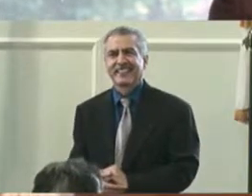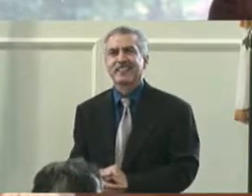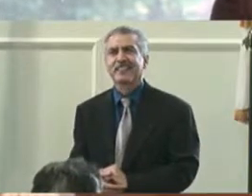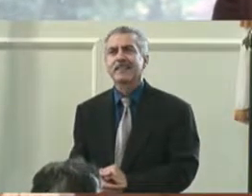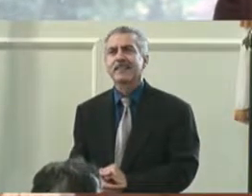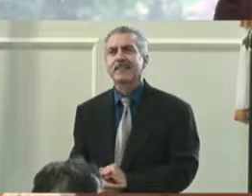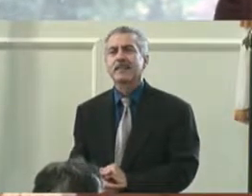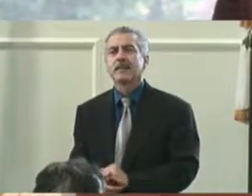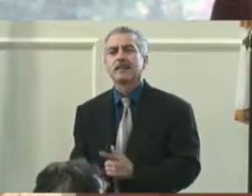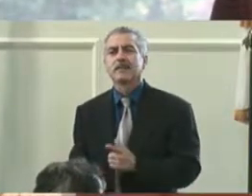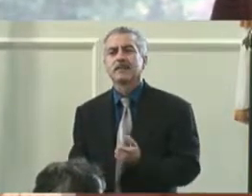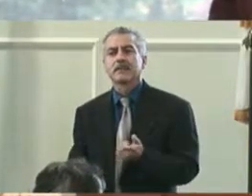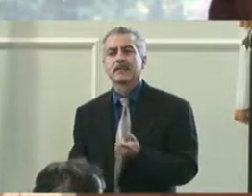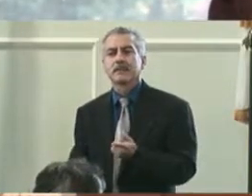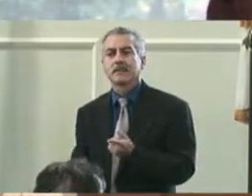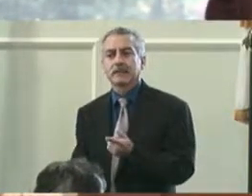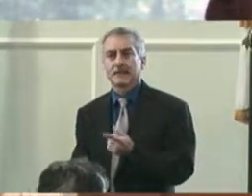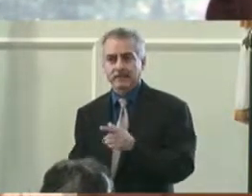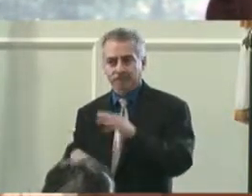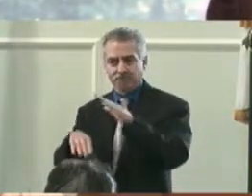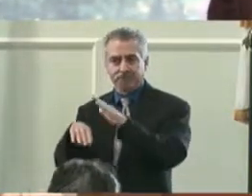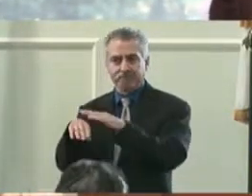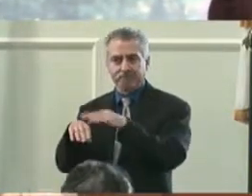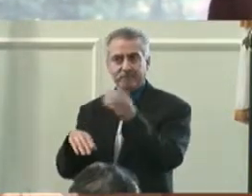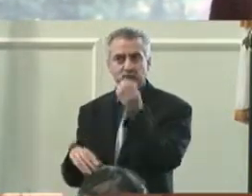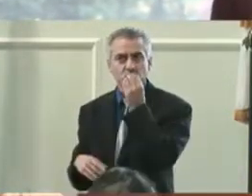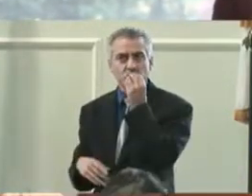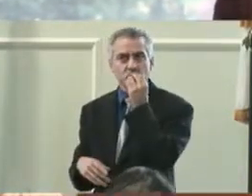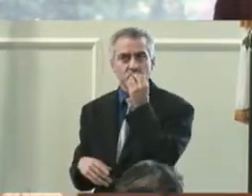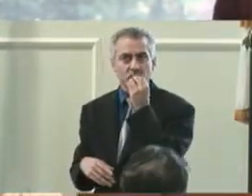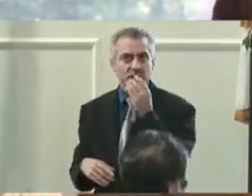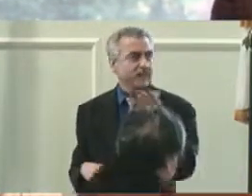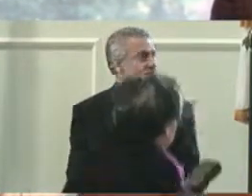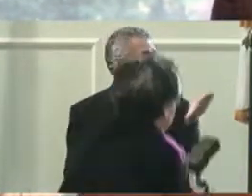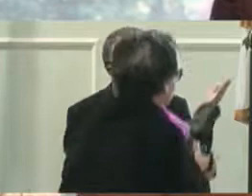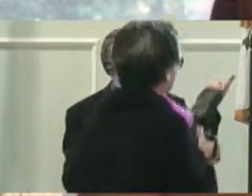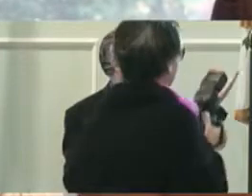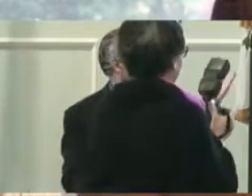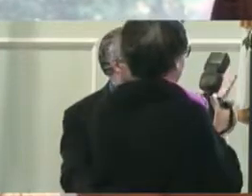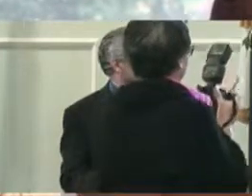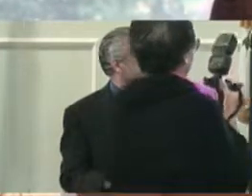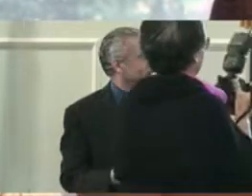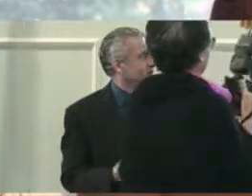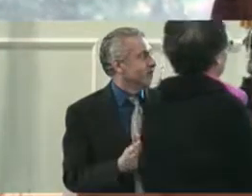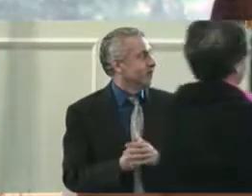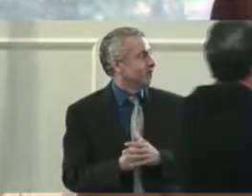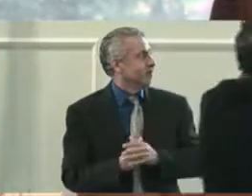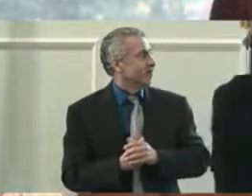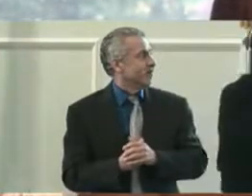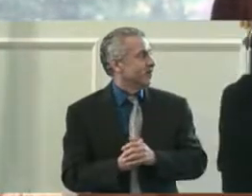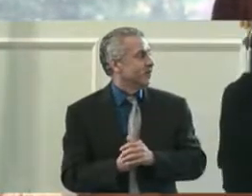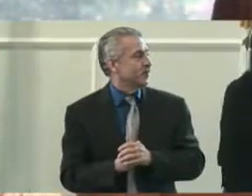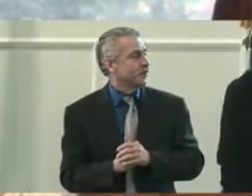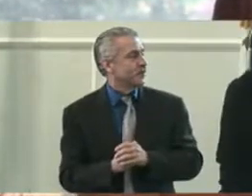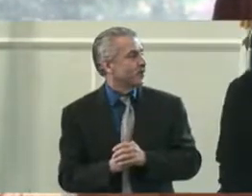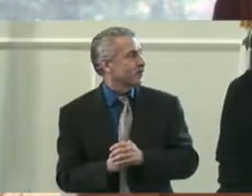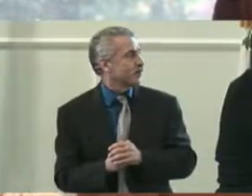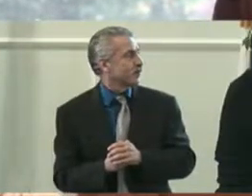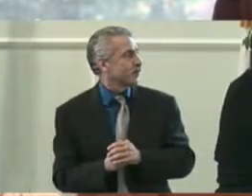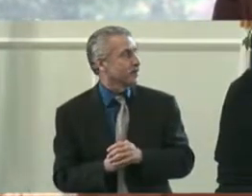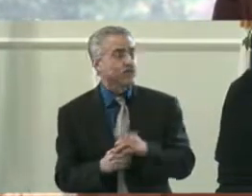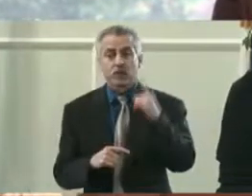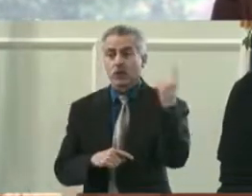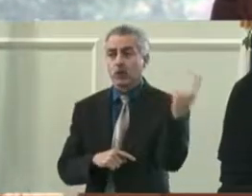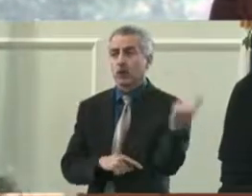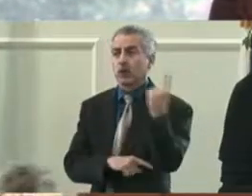he mentioned it, and that is we have a fellowship meal, and everyone is welcome to join us. Today we have the first reading for